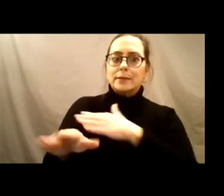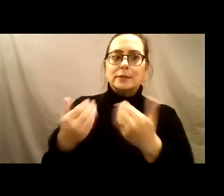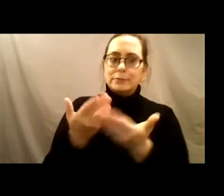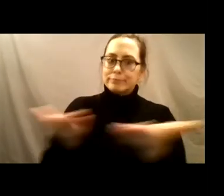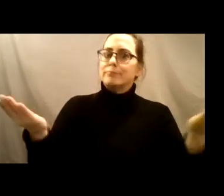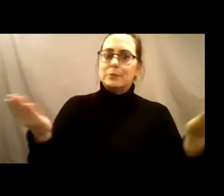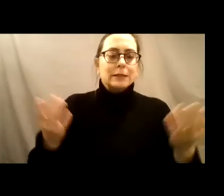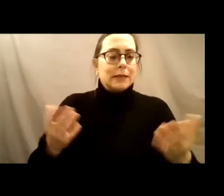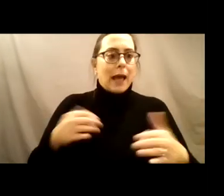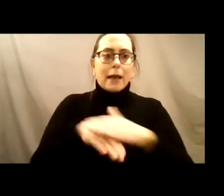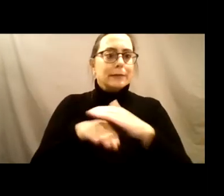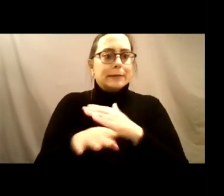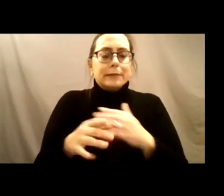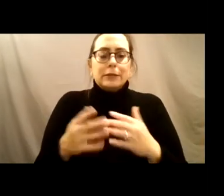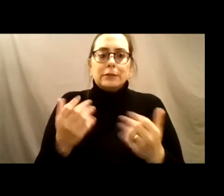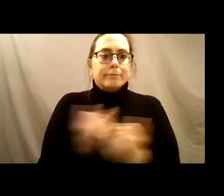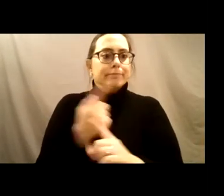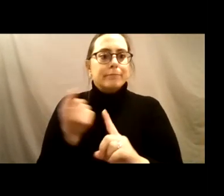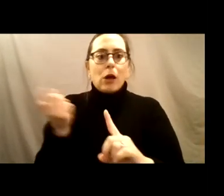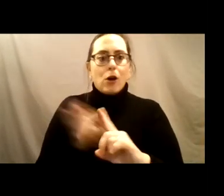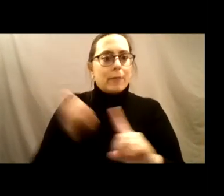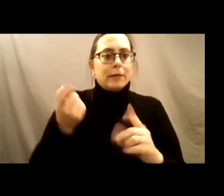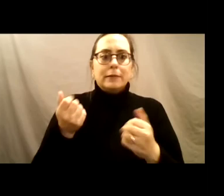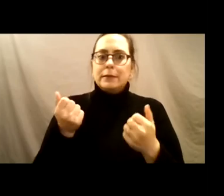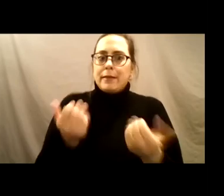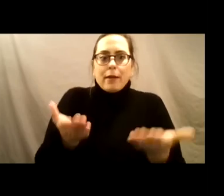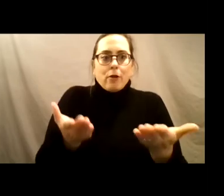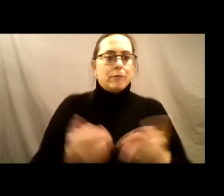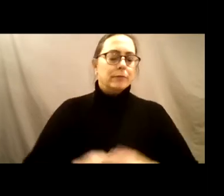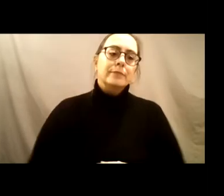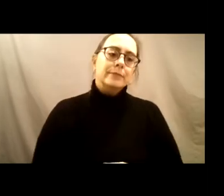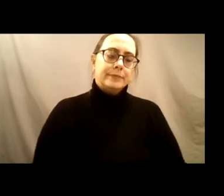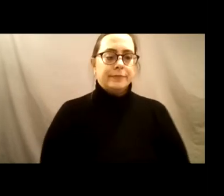the DNA of whatever is being presented and offered.